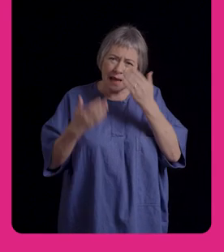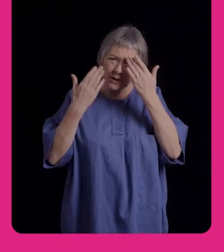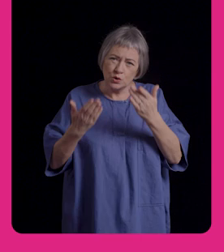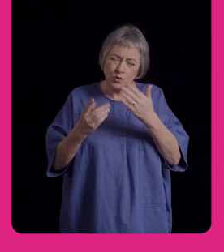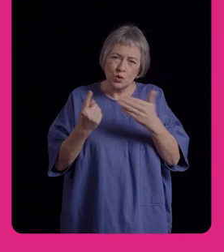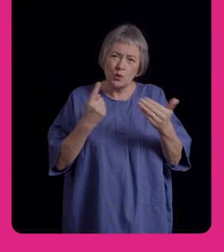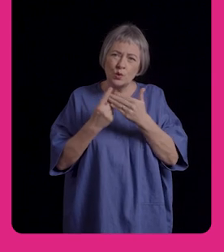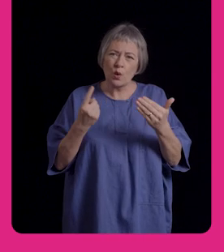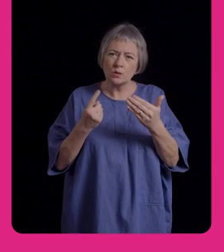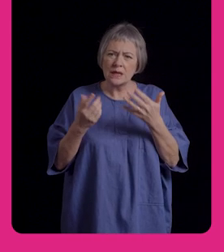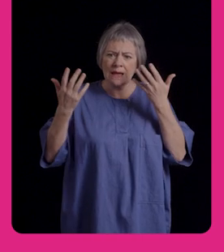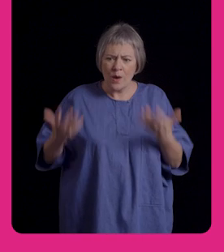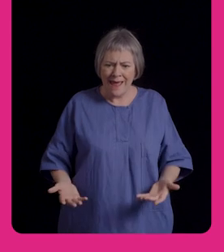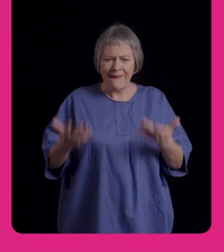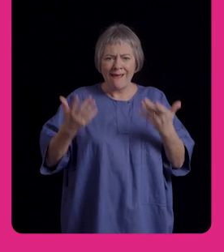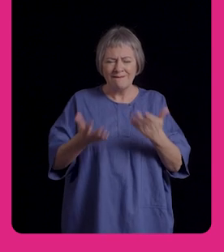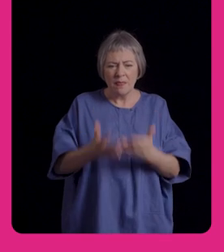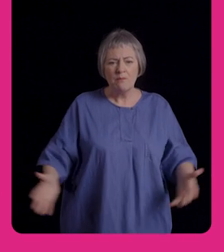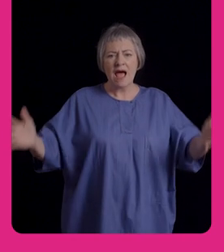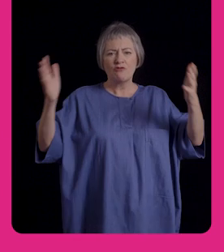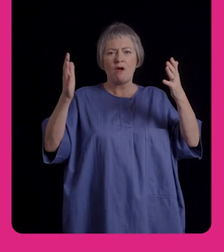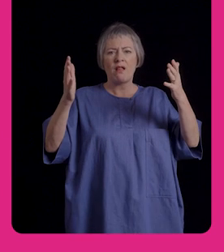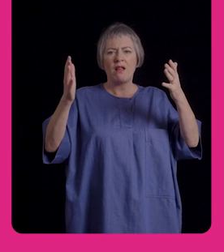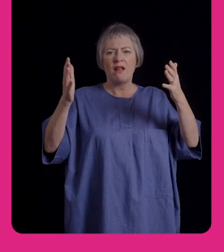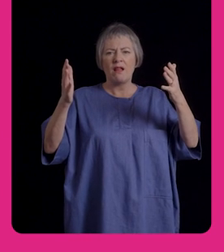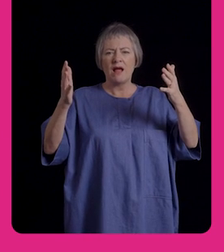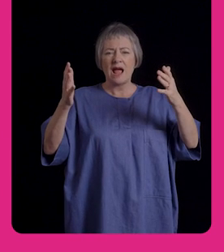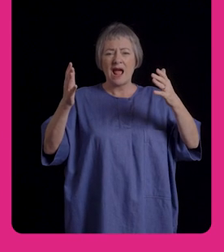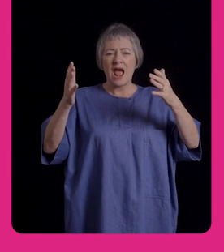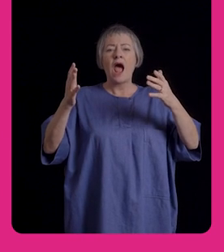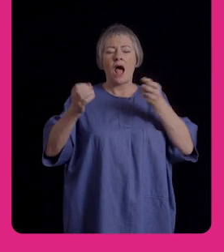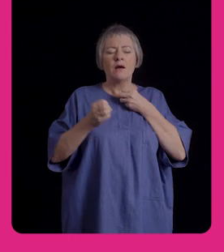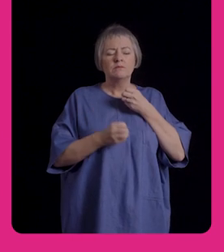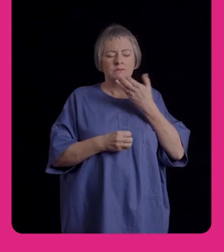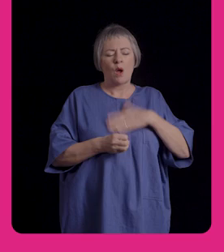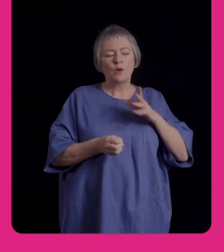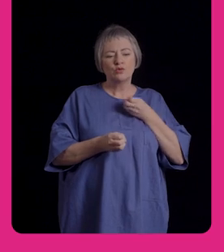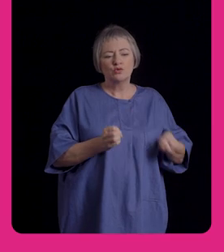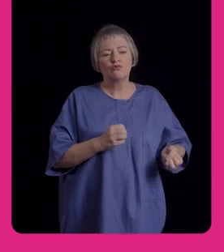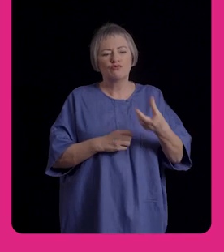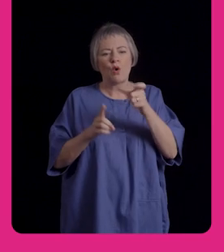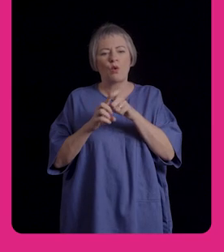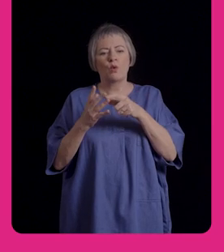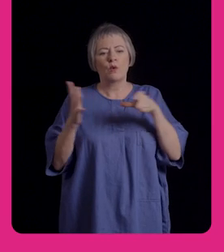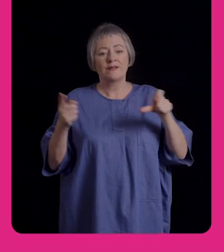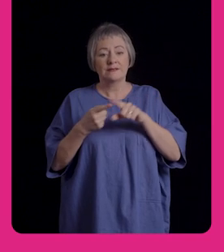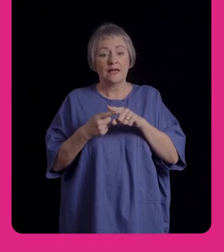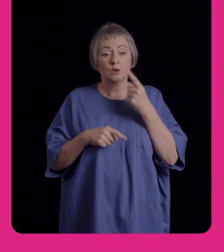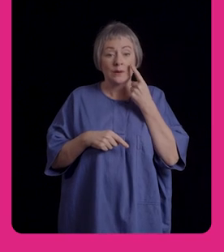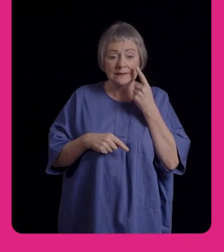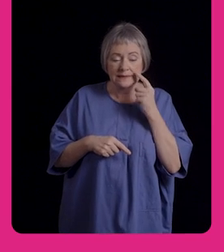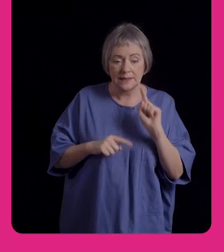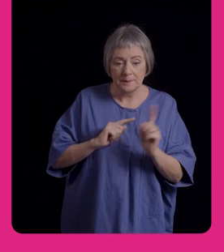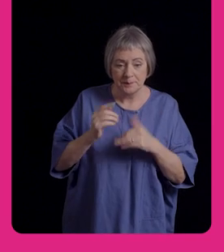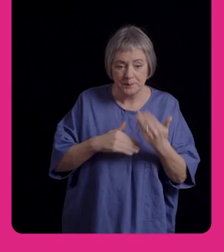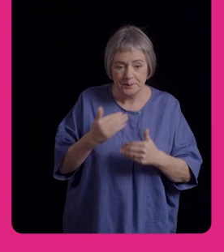don't notice how heavy it is. Maybe. I might get you to roll your dice actually so that we see.